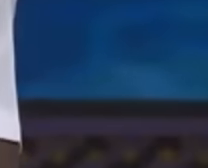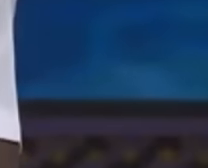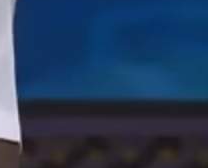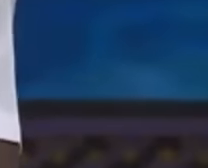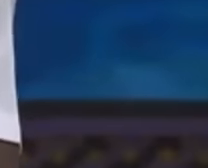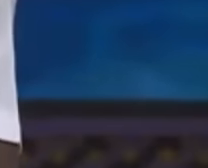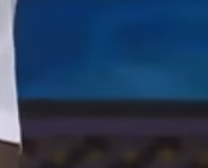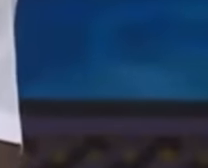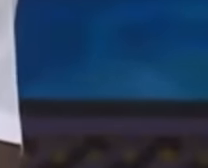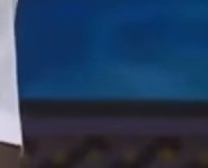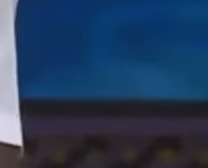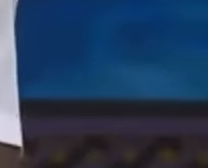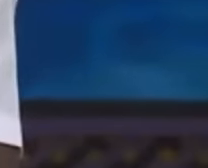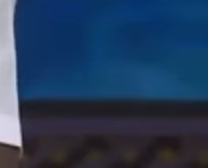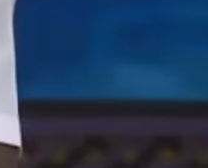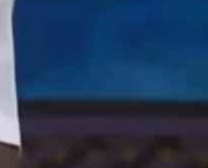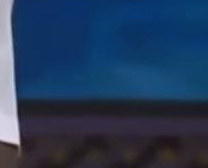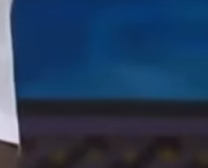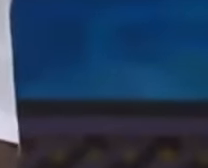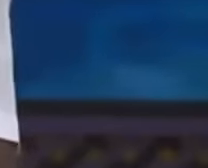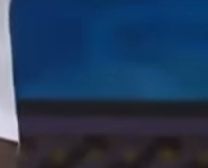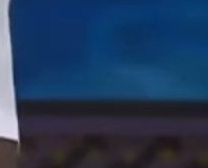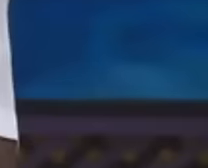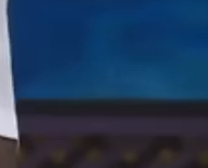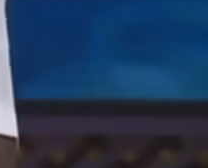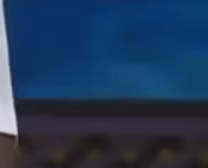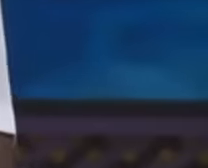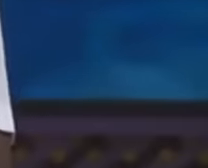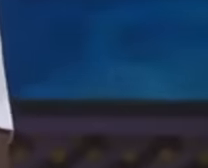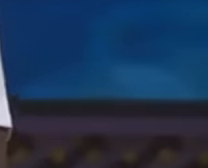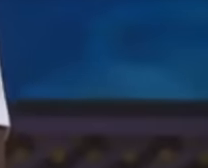you by our Father in heaven. And I believe that.